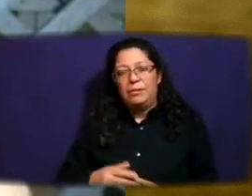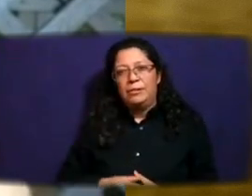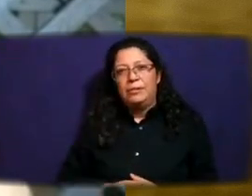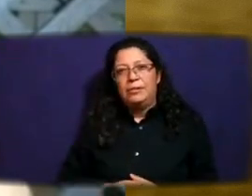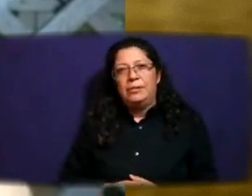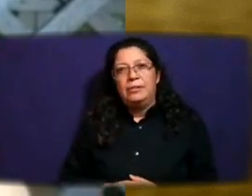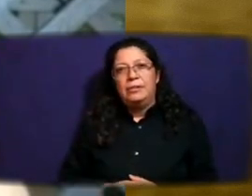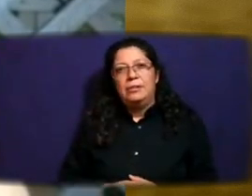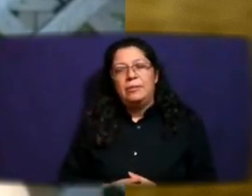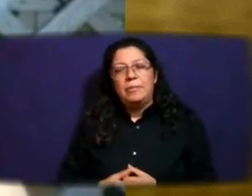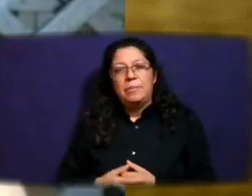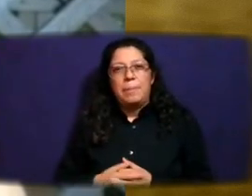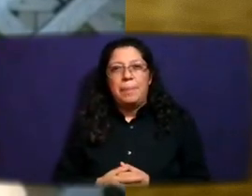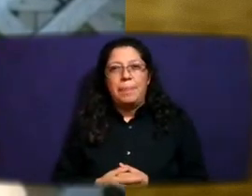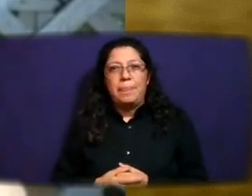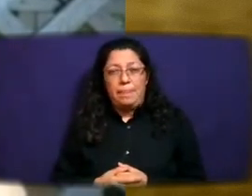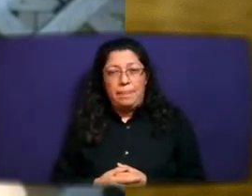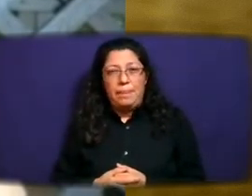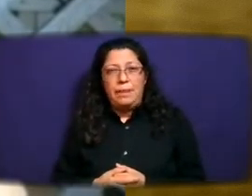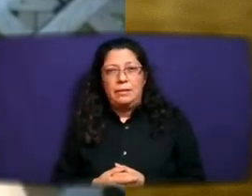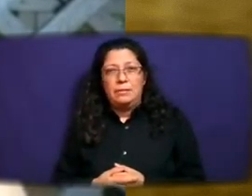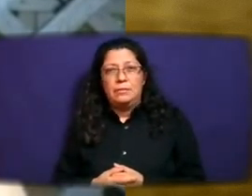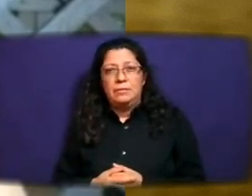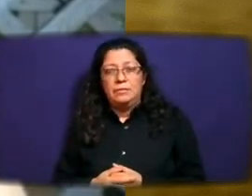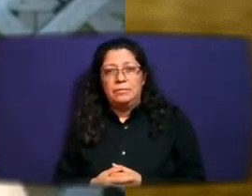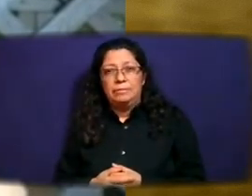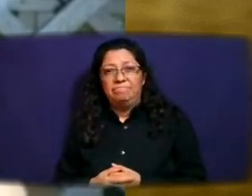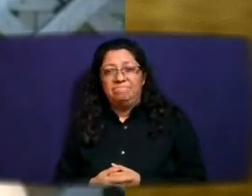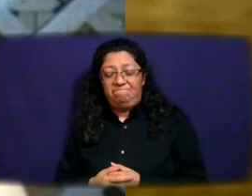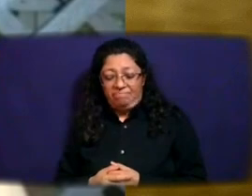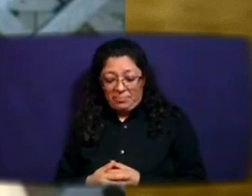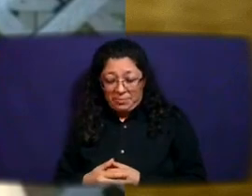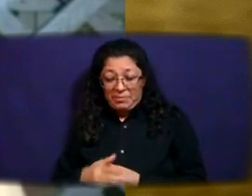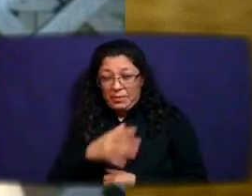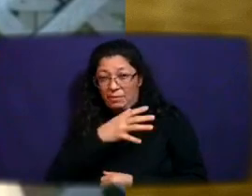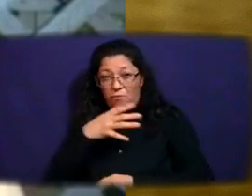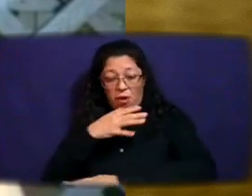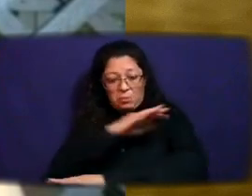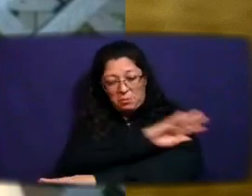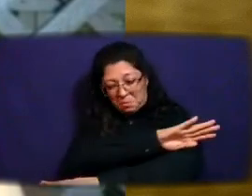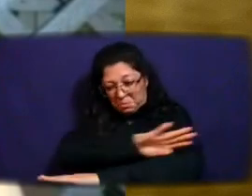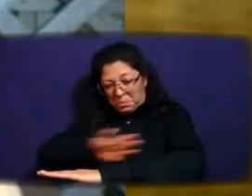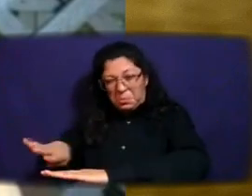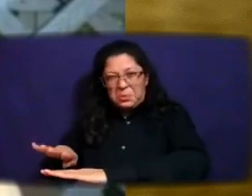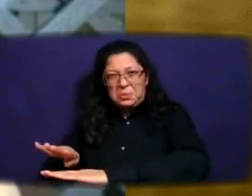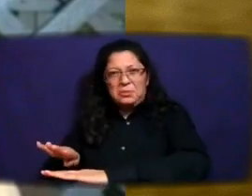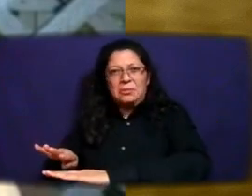Even after the bulldozers came and tore down the farm,